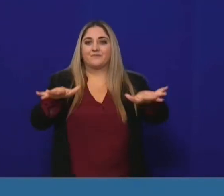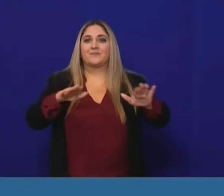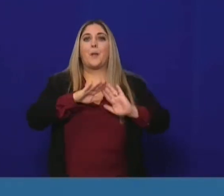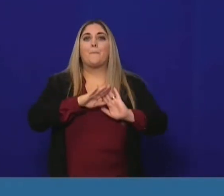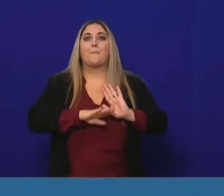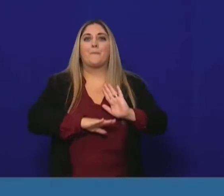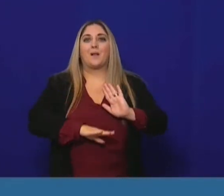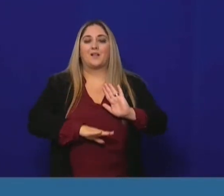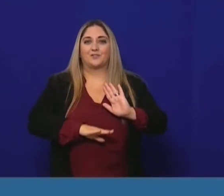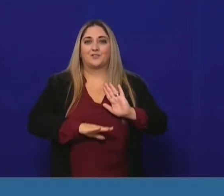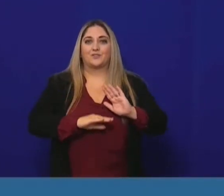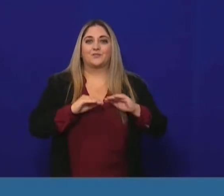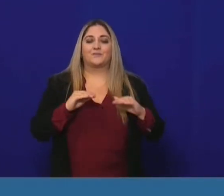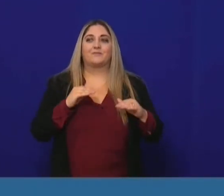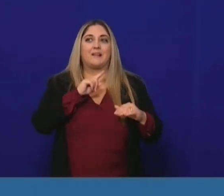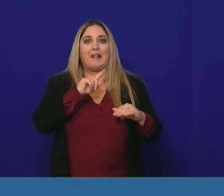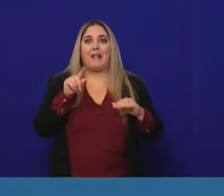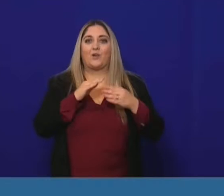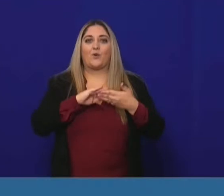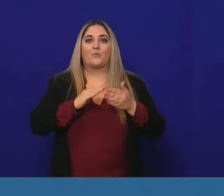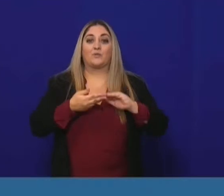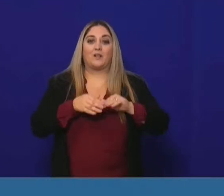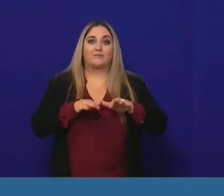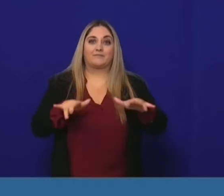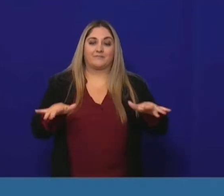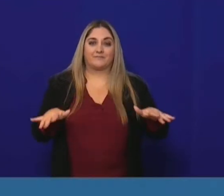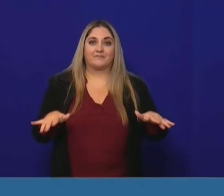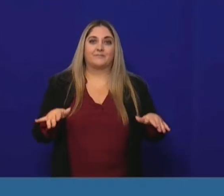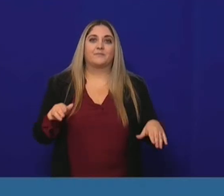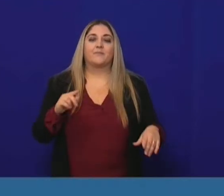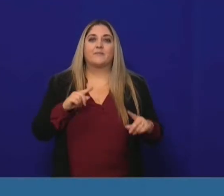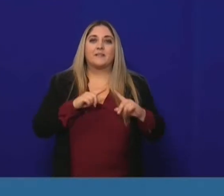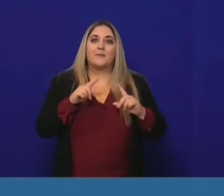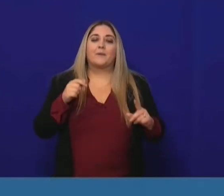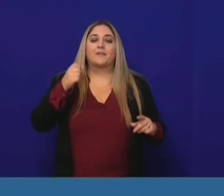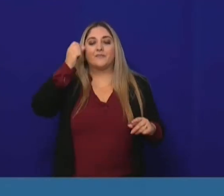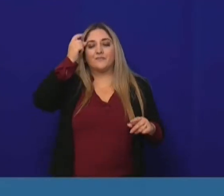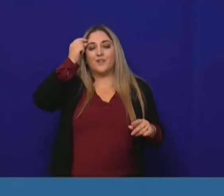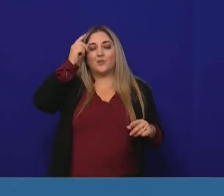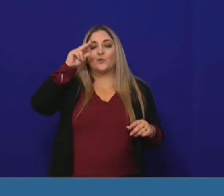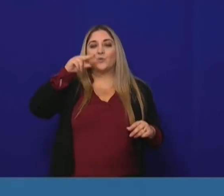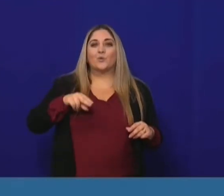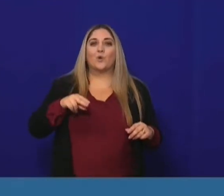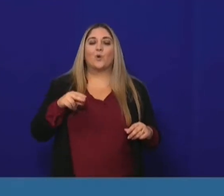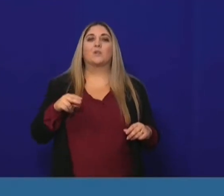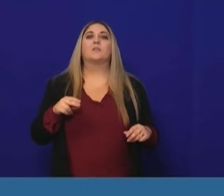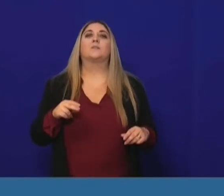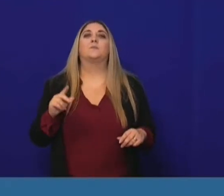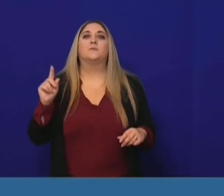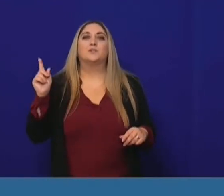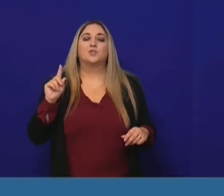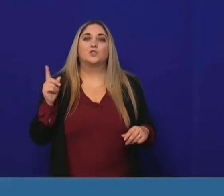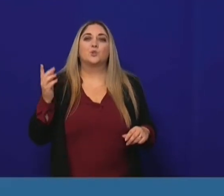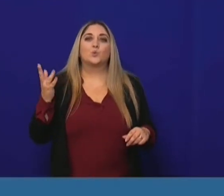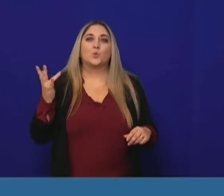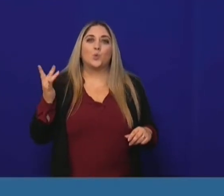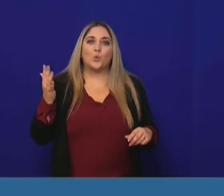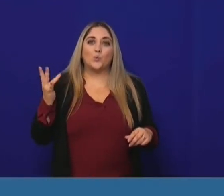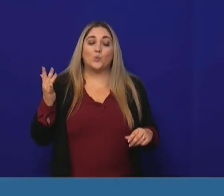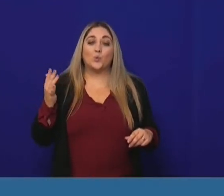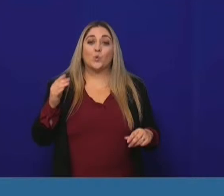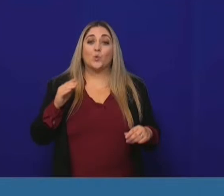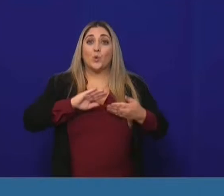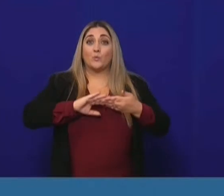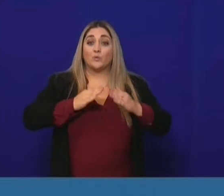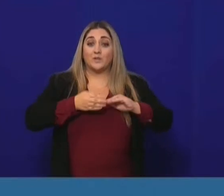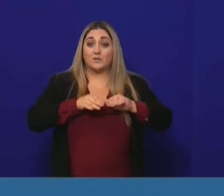tkun inqas fil-komunità tagħna perridu niftakru li iktar importanti li inti n-numru li konna